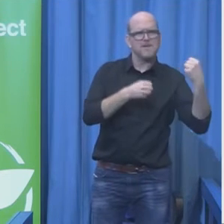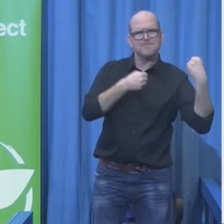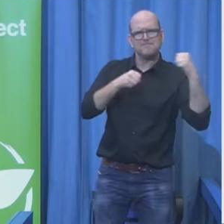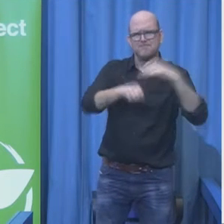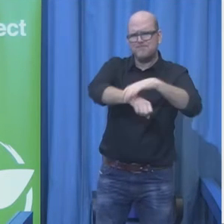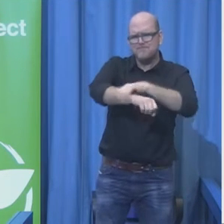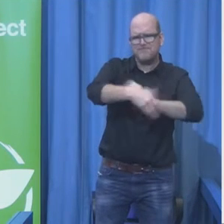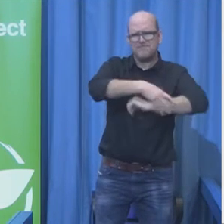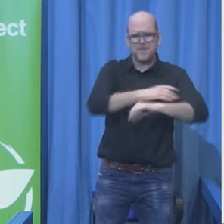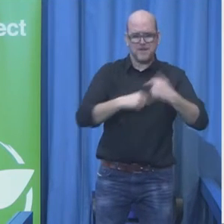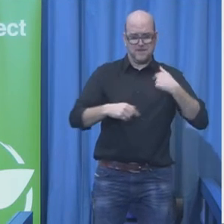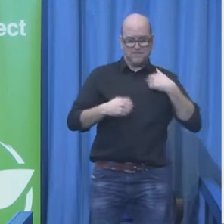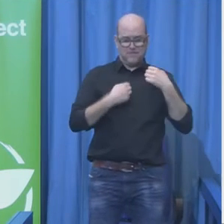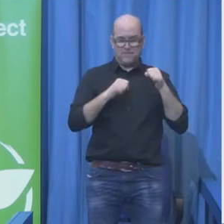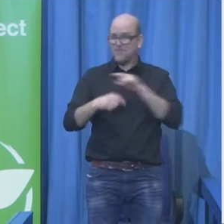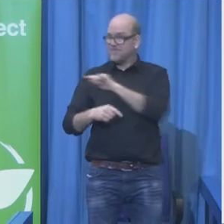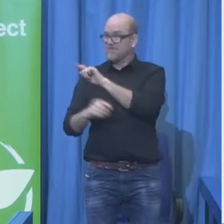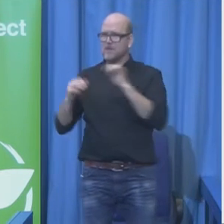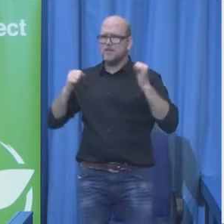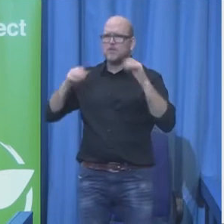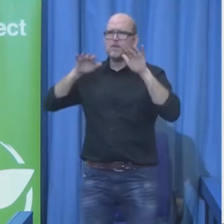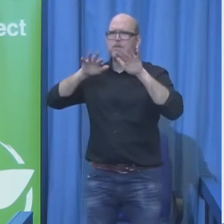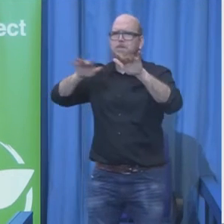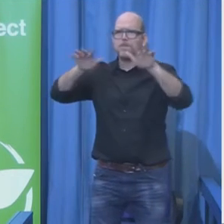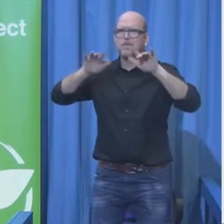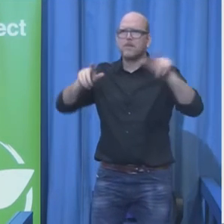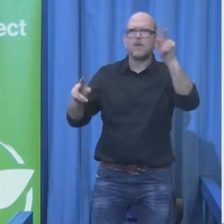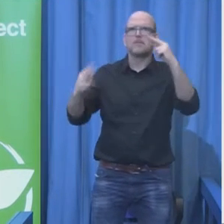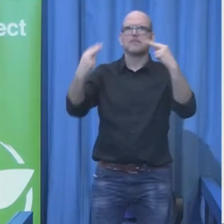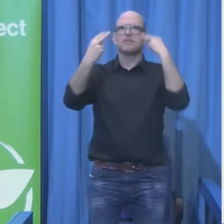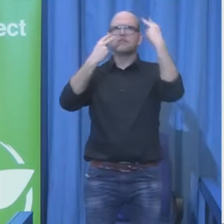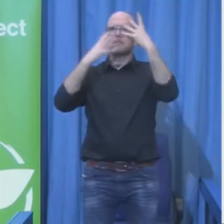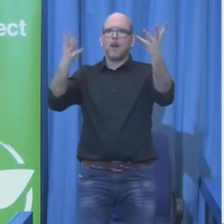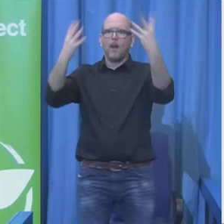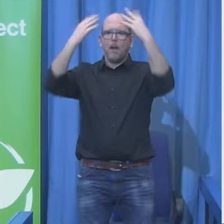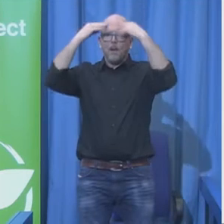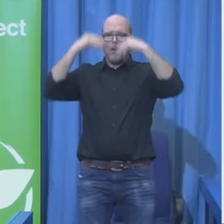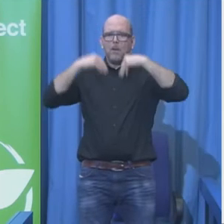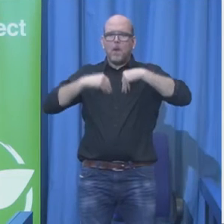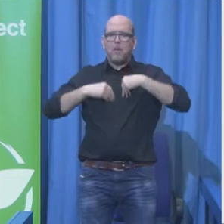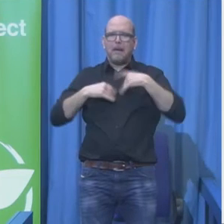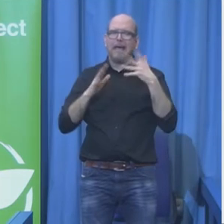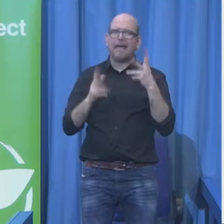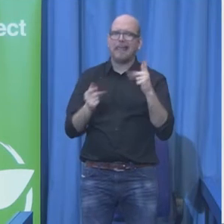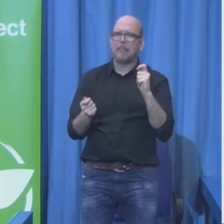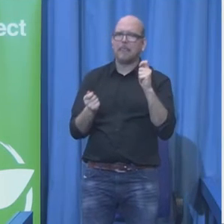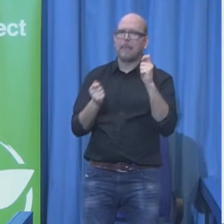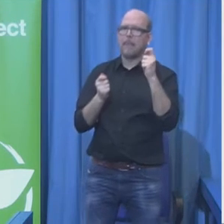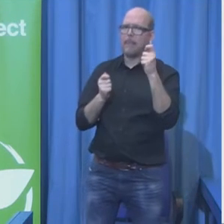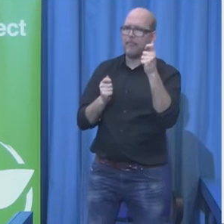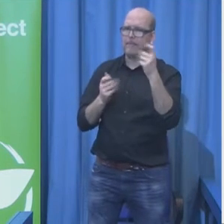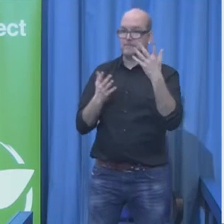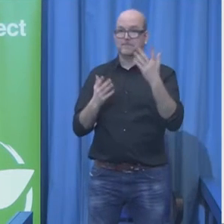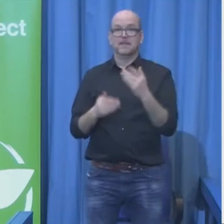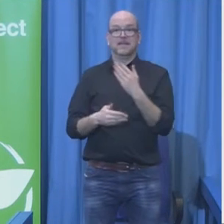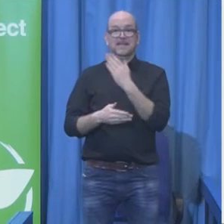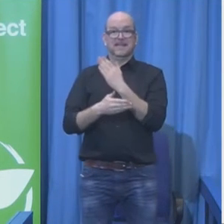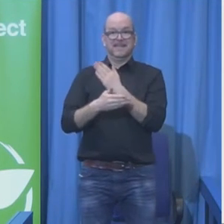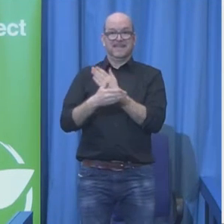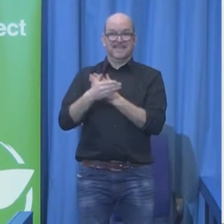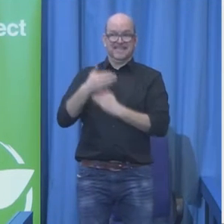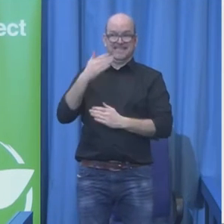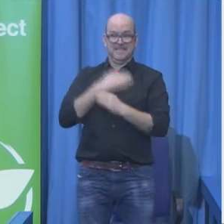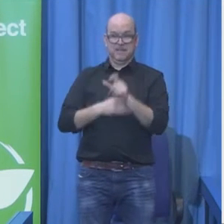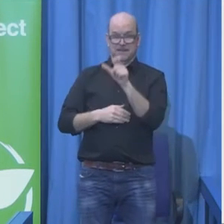think once people with disabilities in Jordan are able to vote, only a small percentage actually go and vote in our parliamentary elections